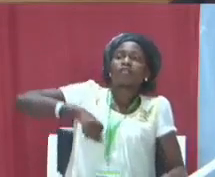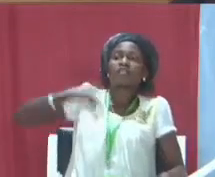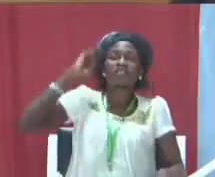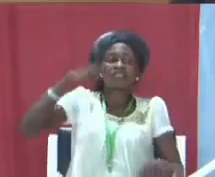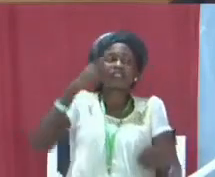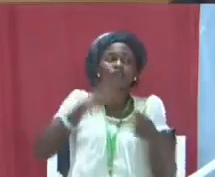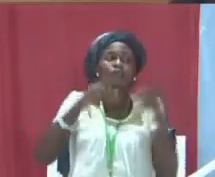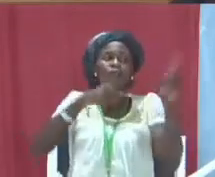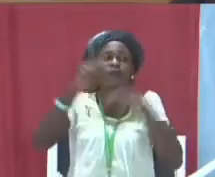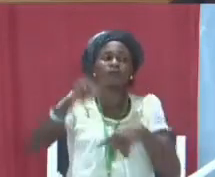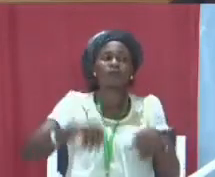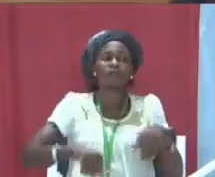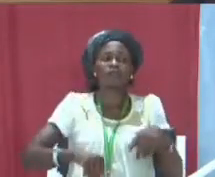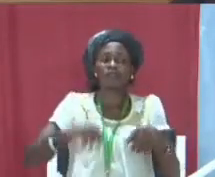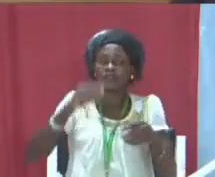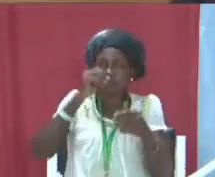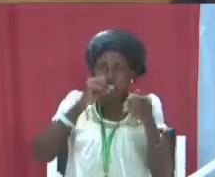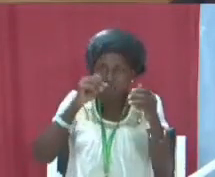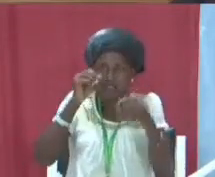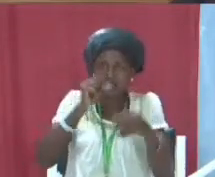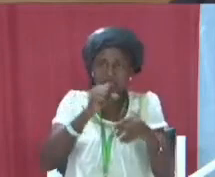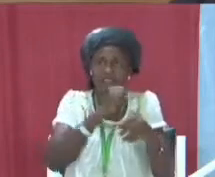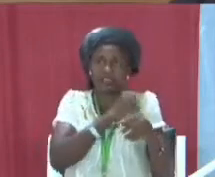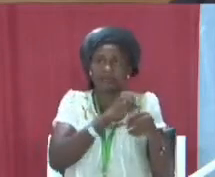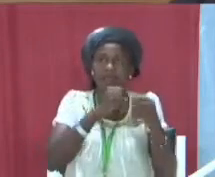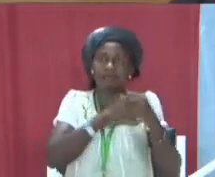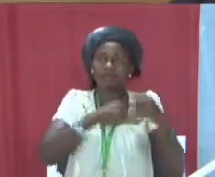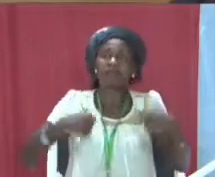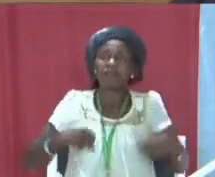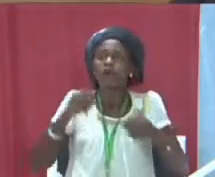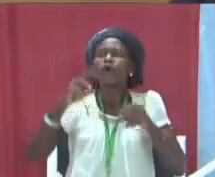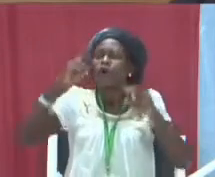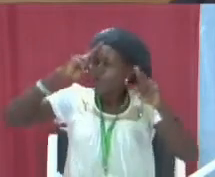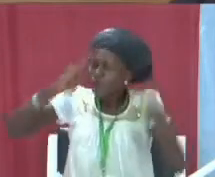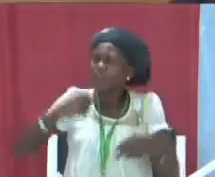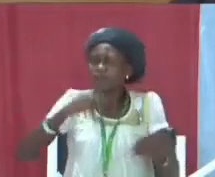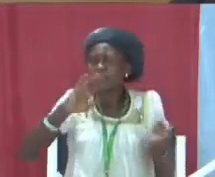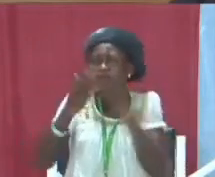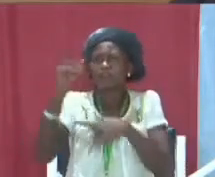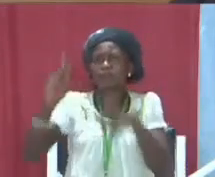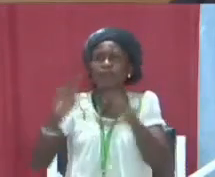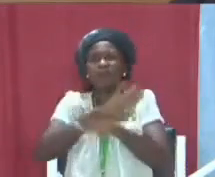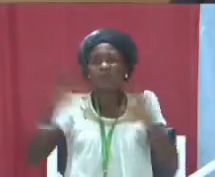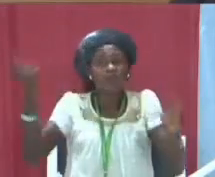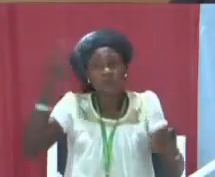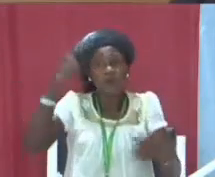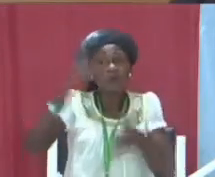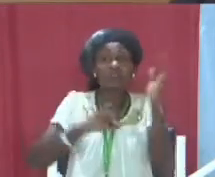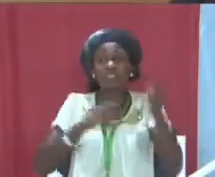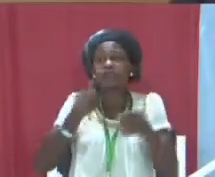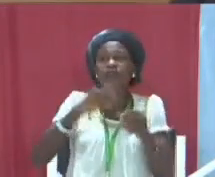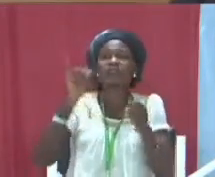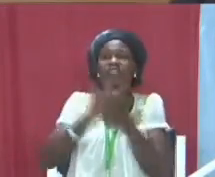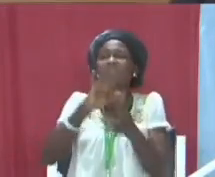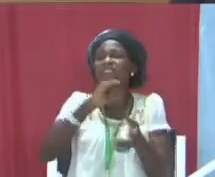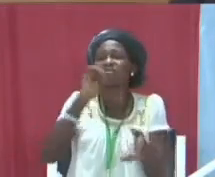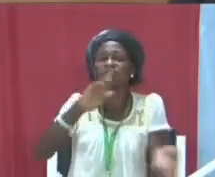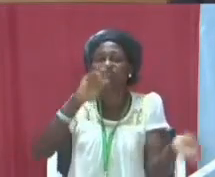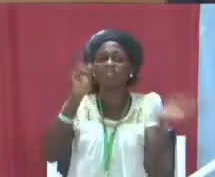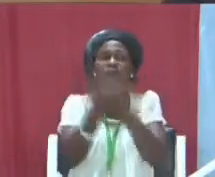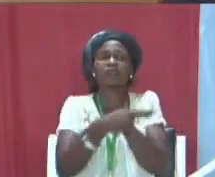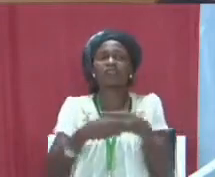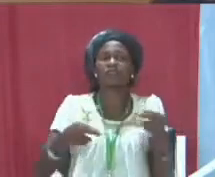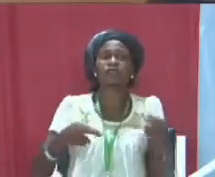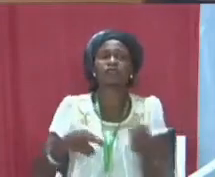Samuel, "Honor me before the people. Don't mind what I have done. That is not repentance."